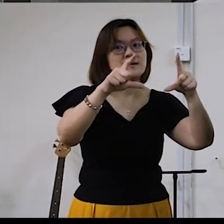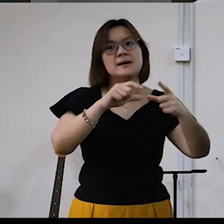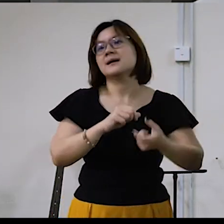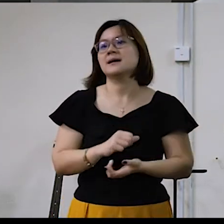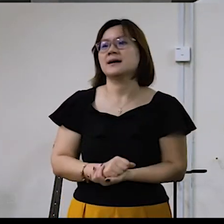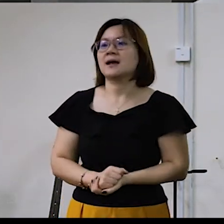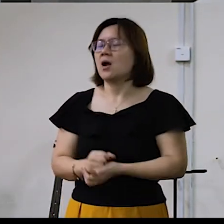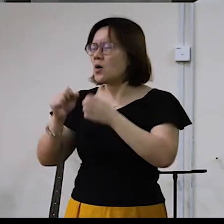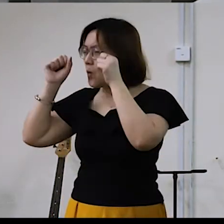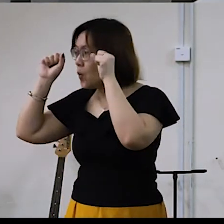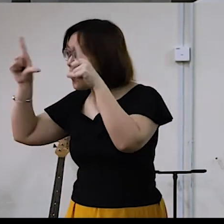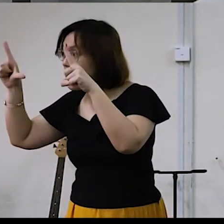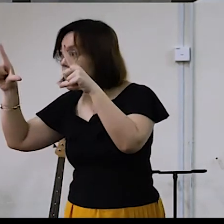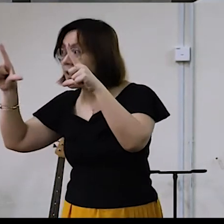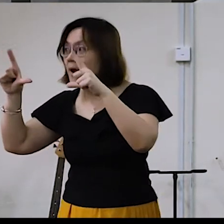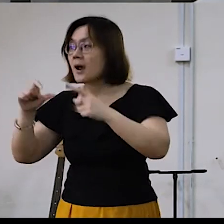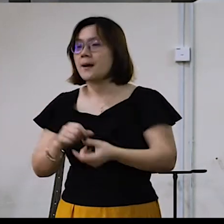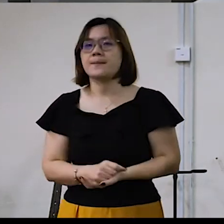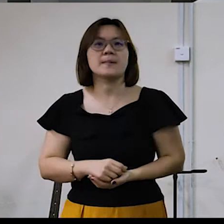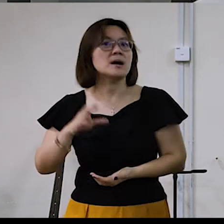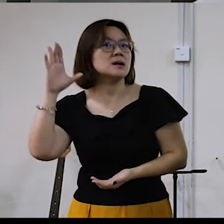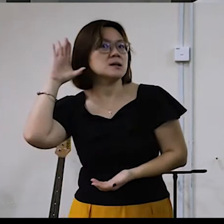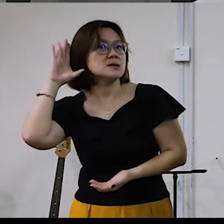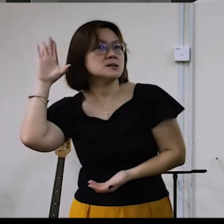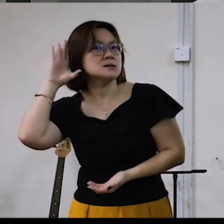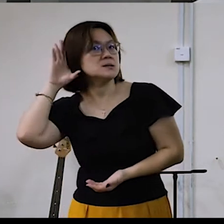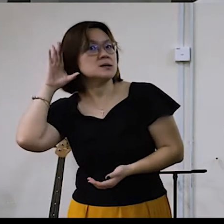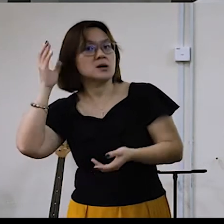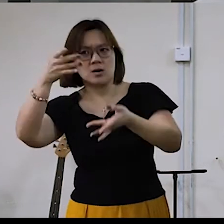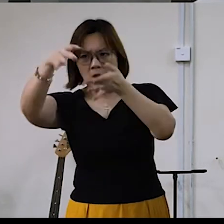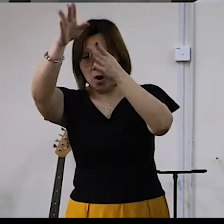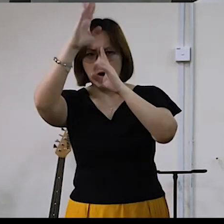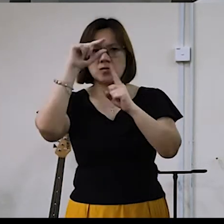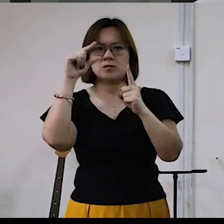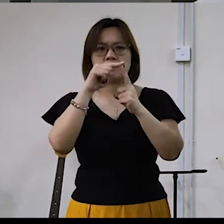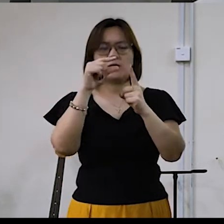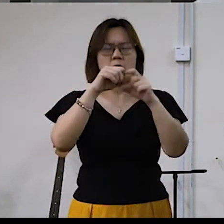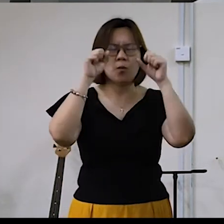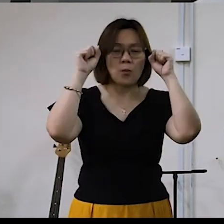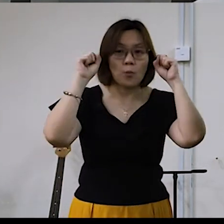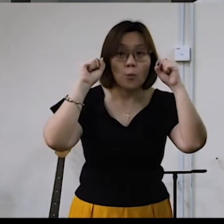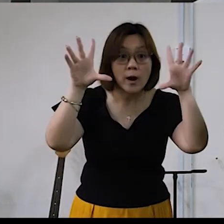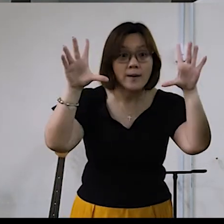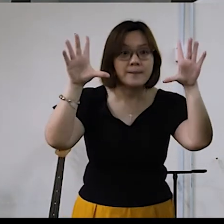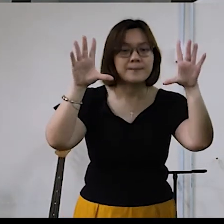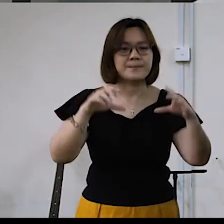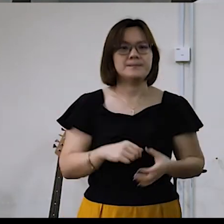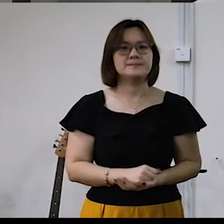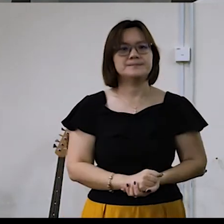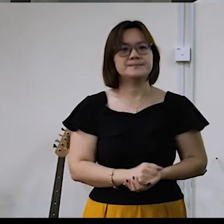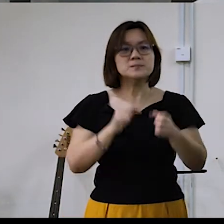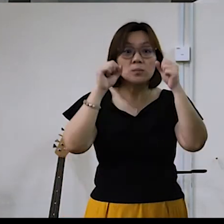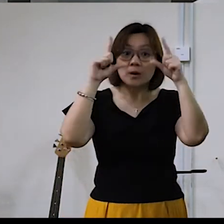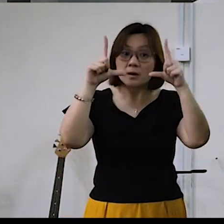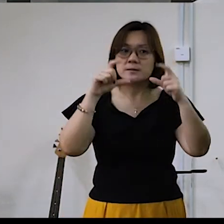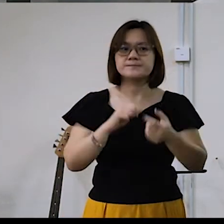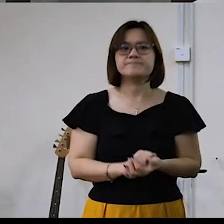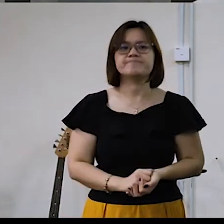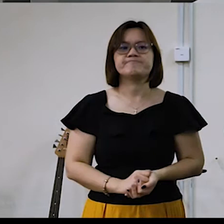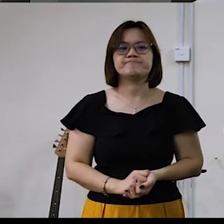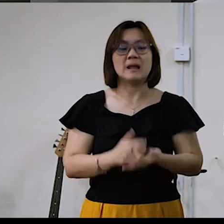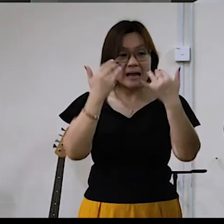enemy trying to stop you from hearing the truth. Yeah. So we are in still the season of